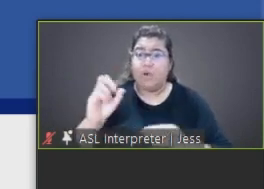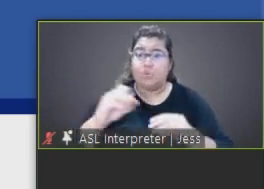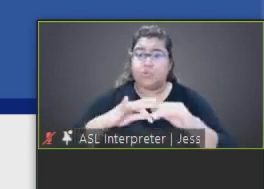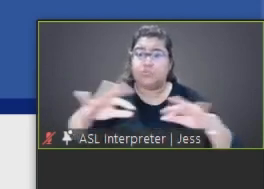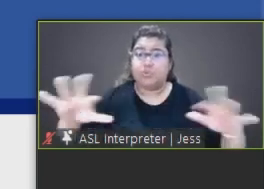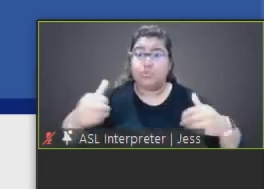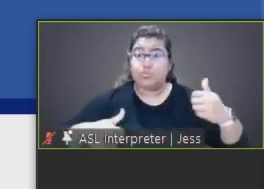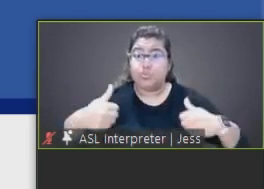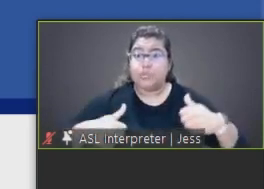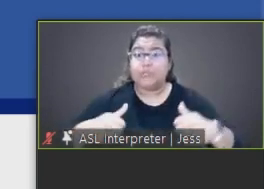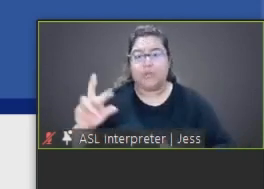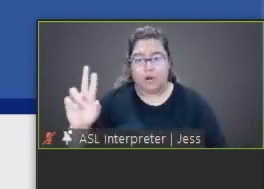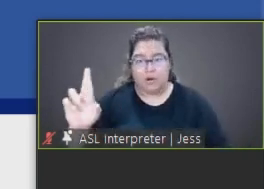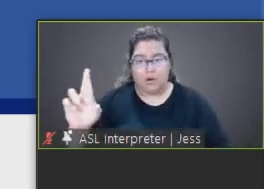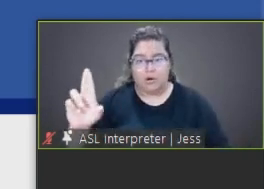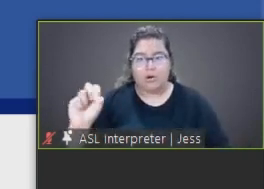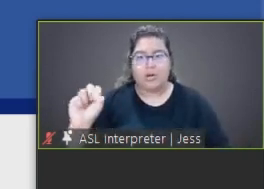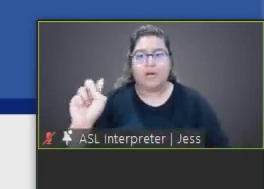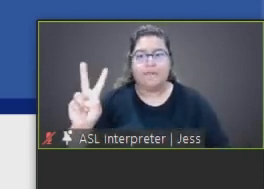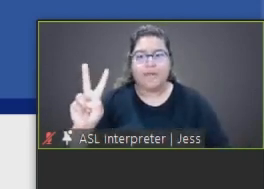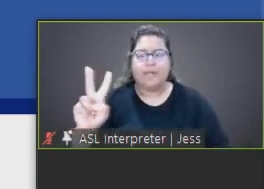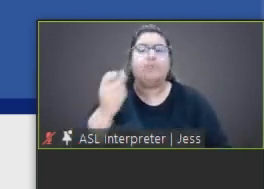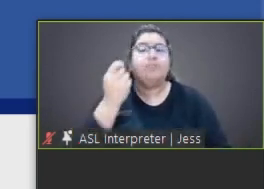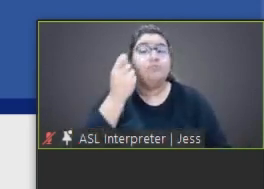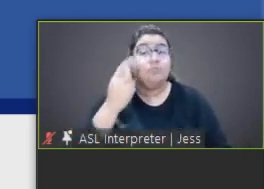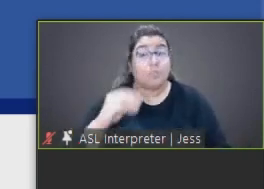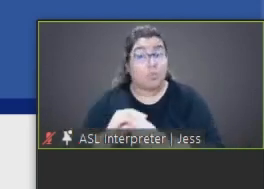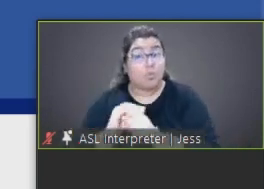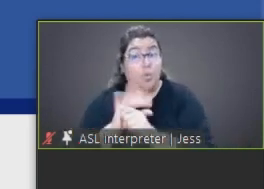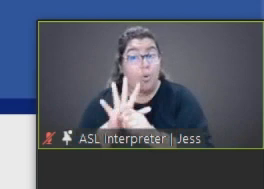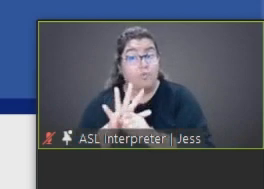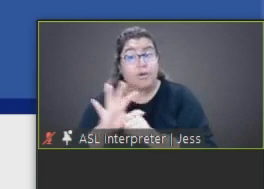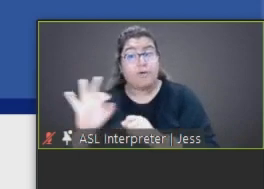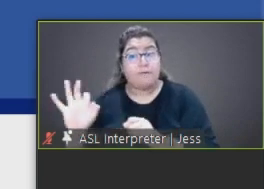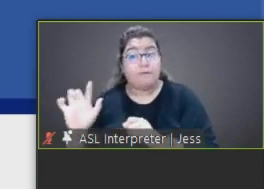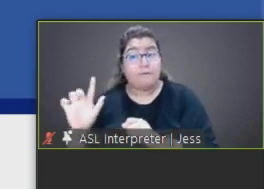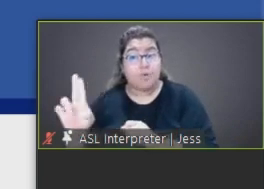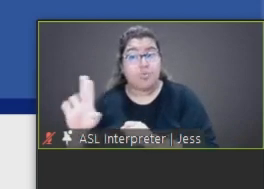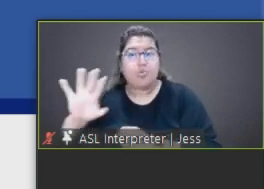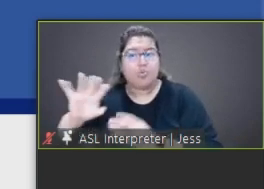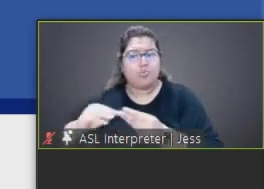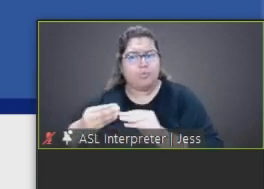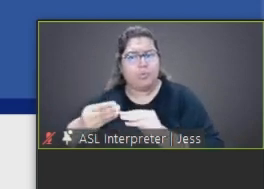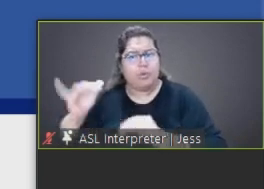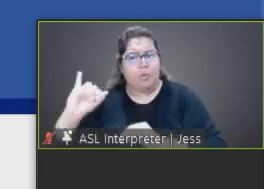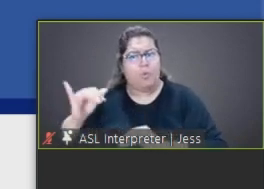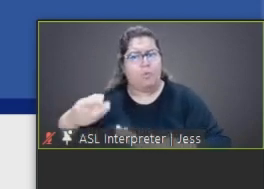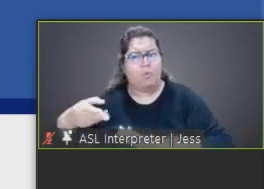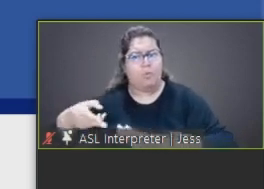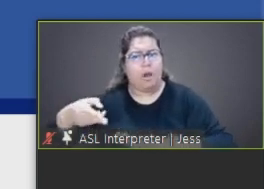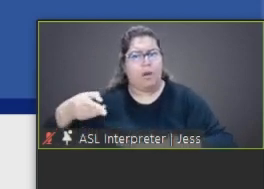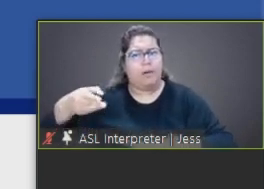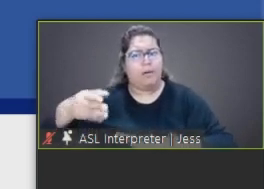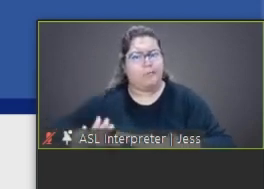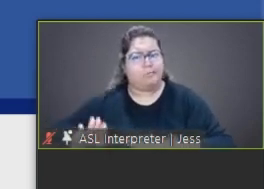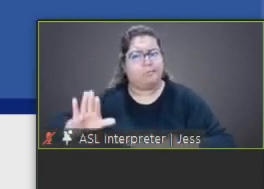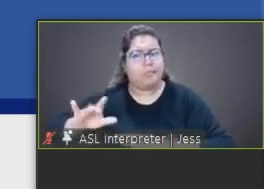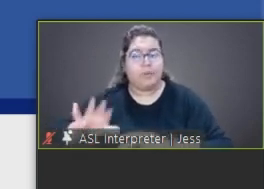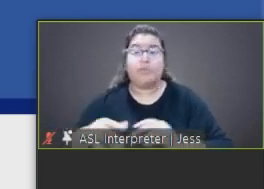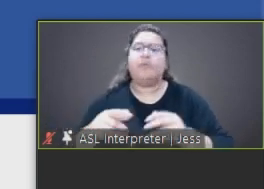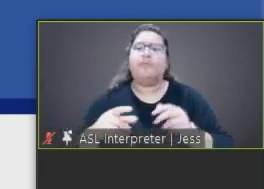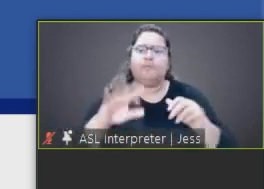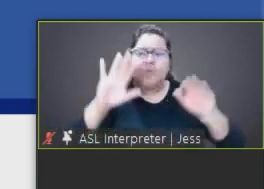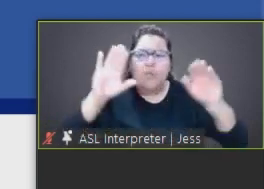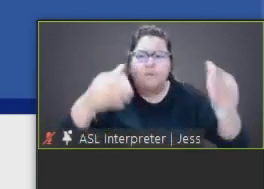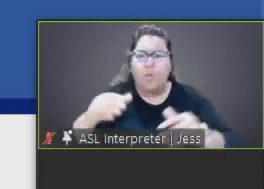are also seeing worrisome trends when it comes to COVID and influenza. So turning to COVID data, here specifically you see that our COVID